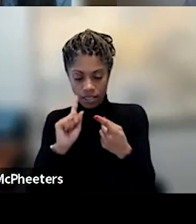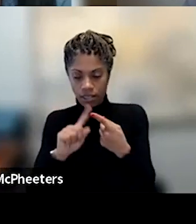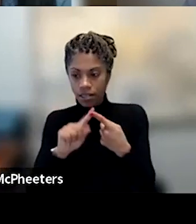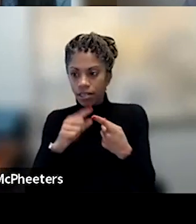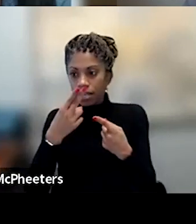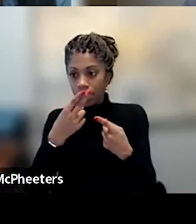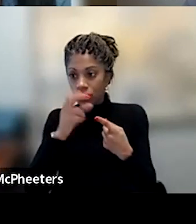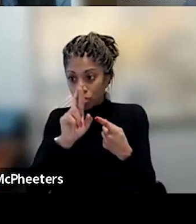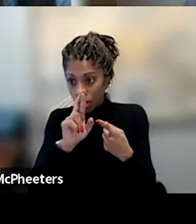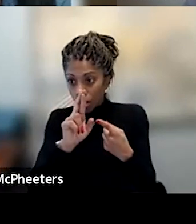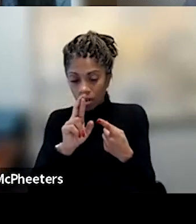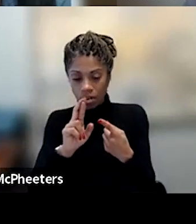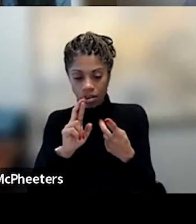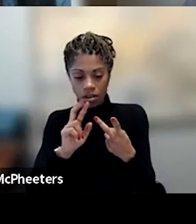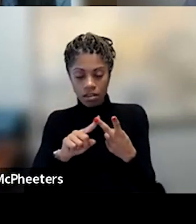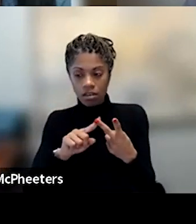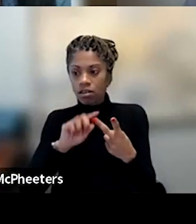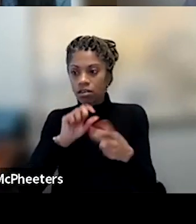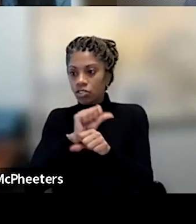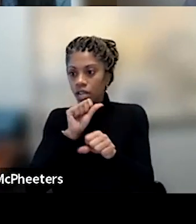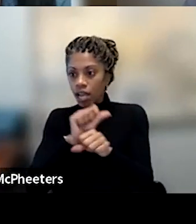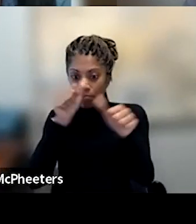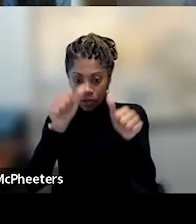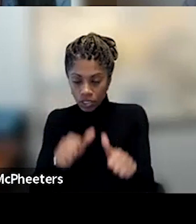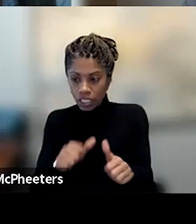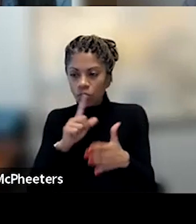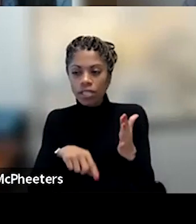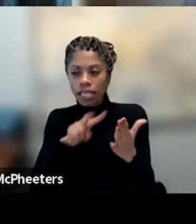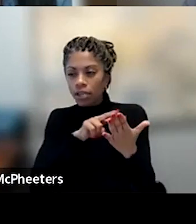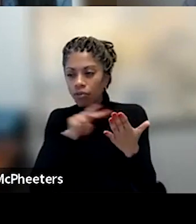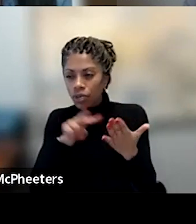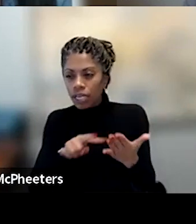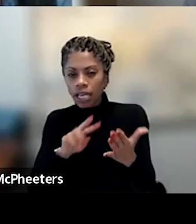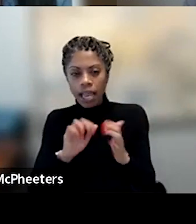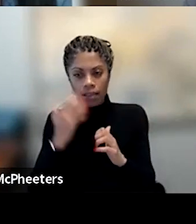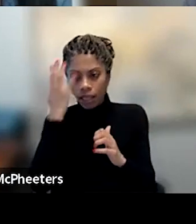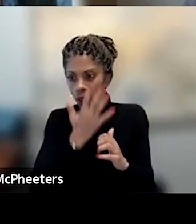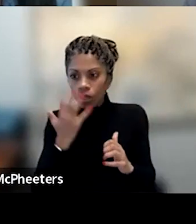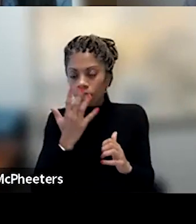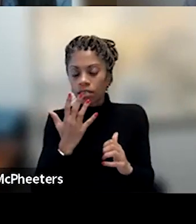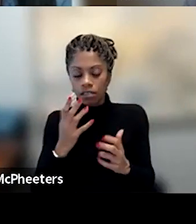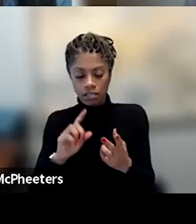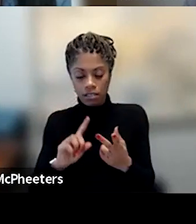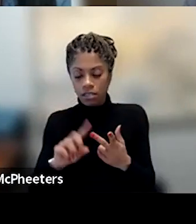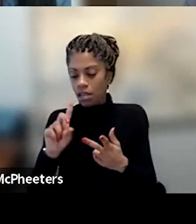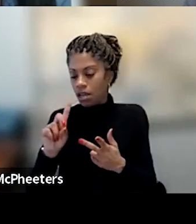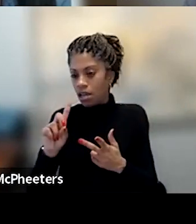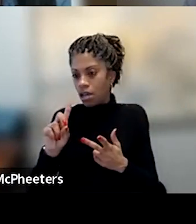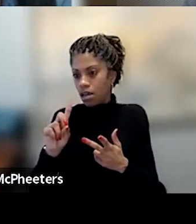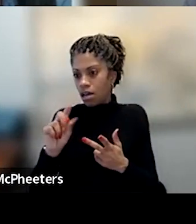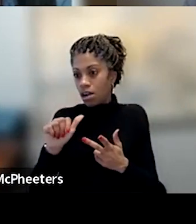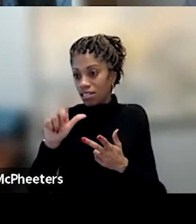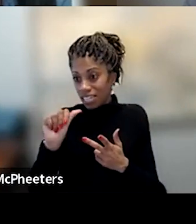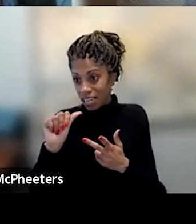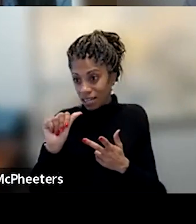the way down to job postings and what they look like, our data gathering partnership with grants